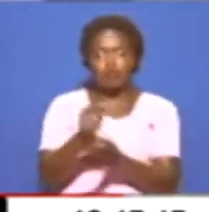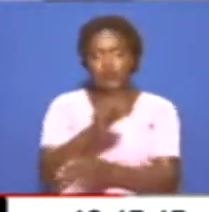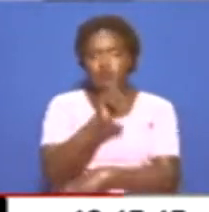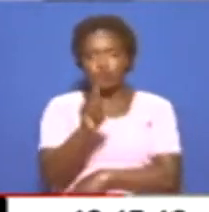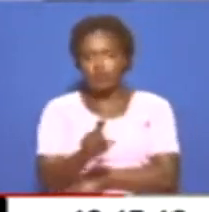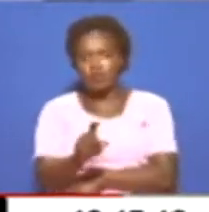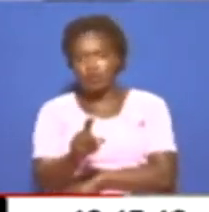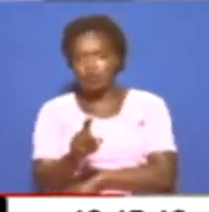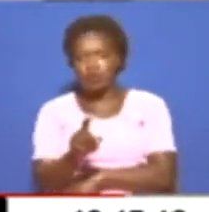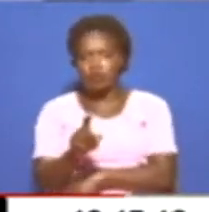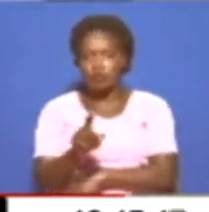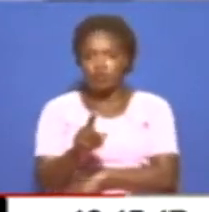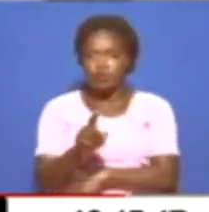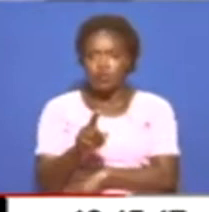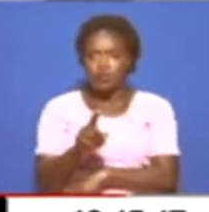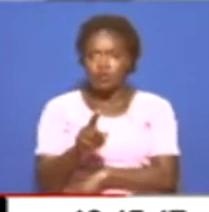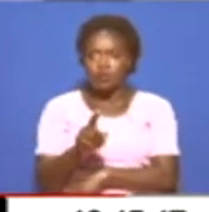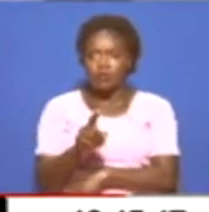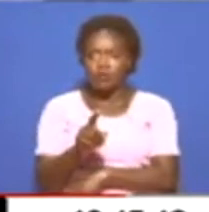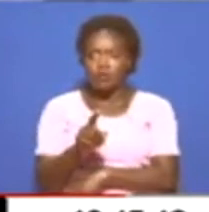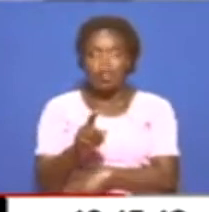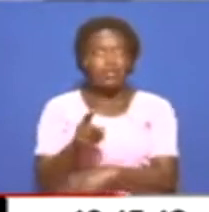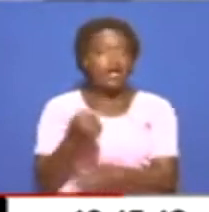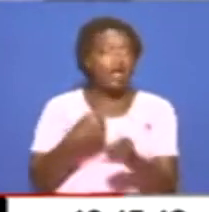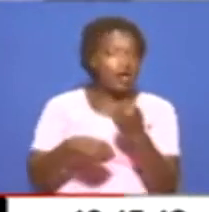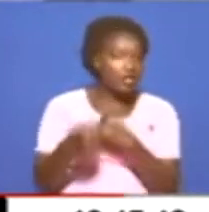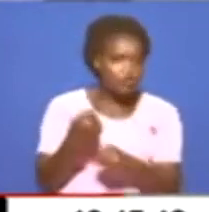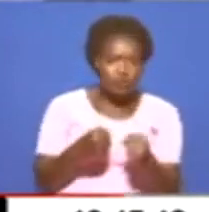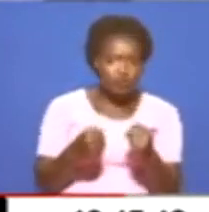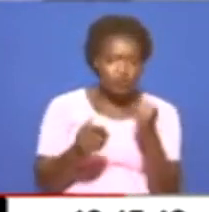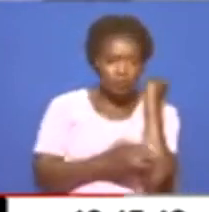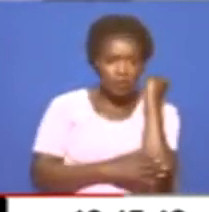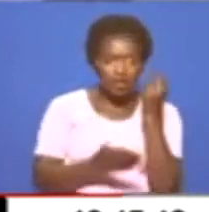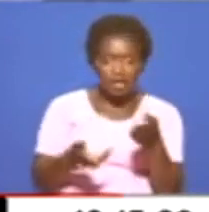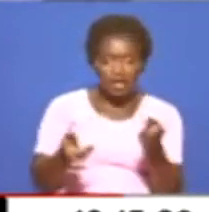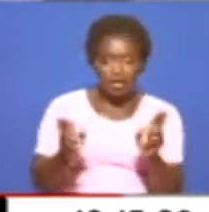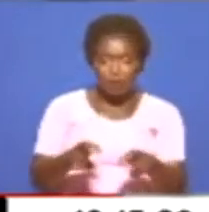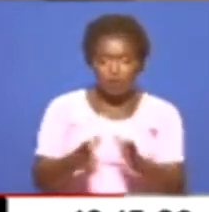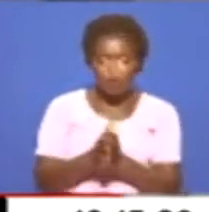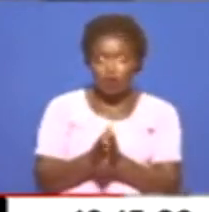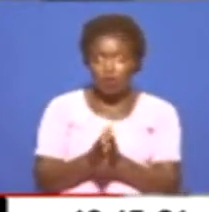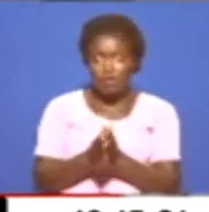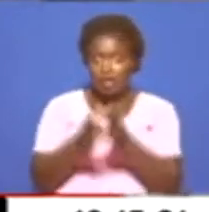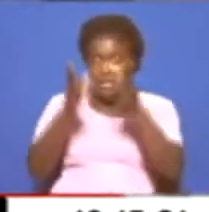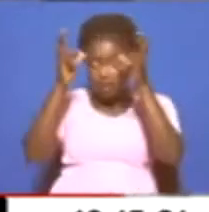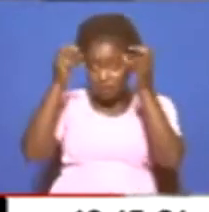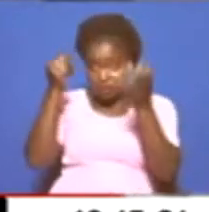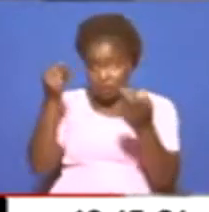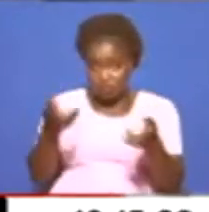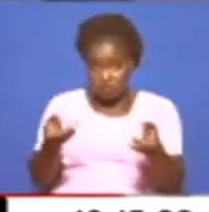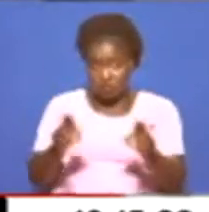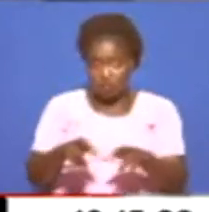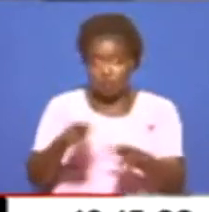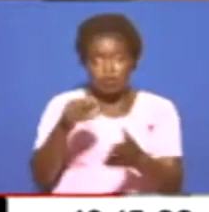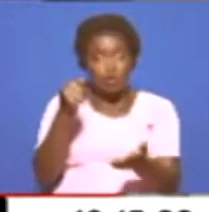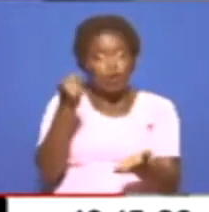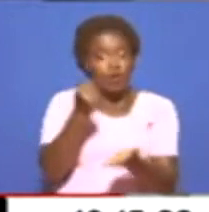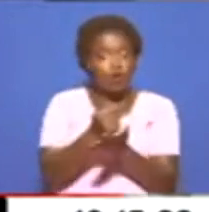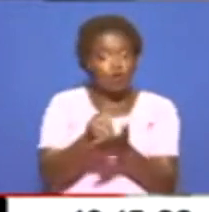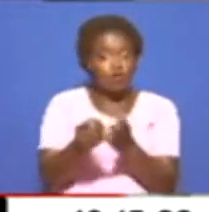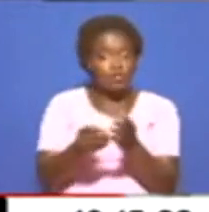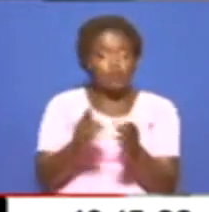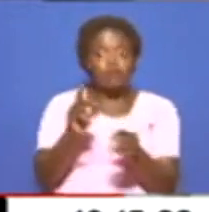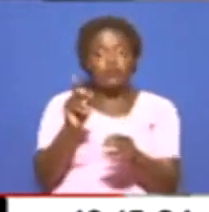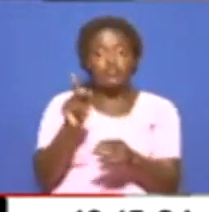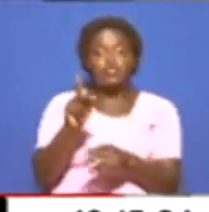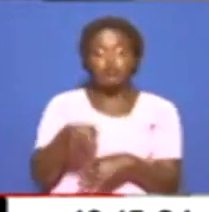of what he calls misdeeds that are happening, or evils that are happening in the office of the Director of Public Prosecutions,